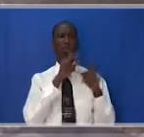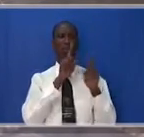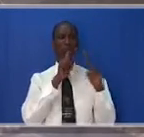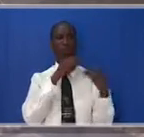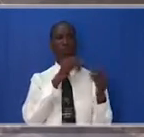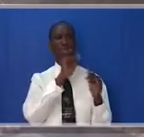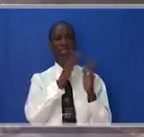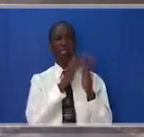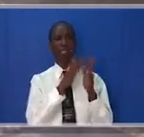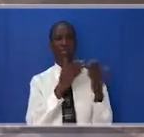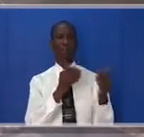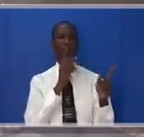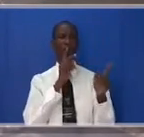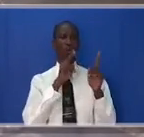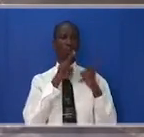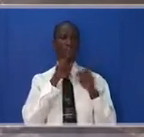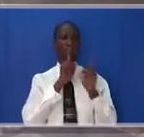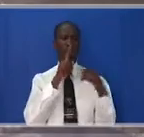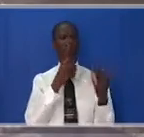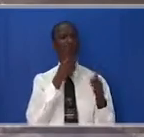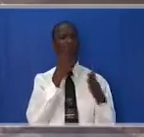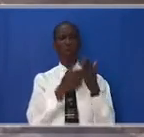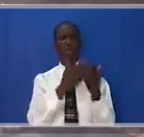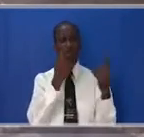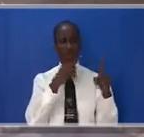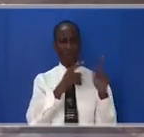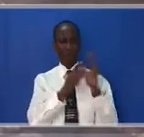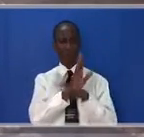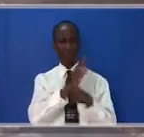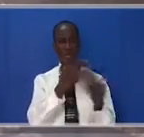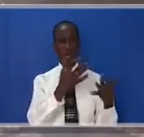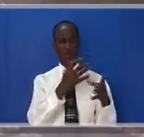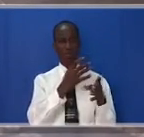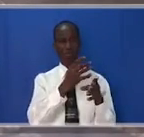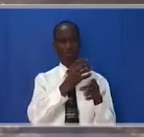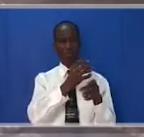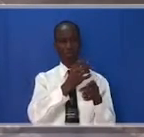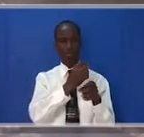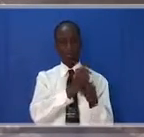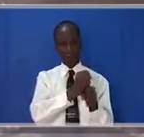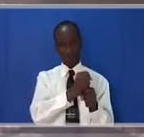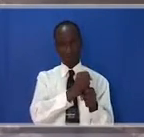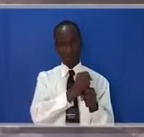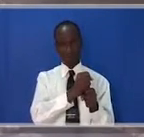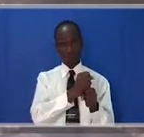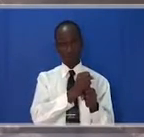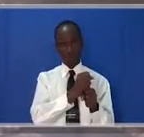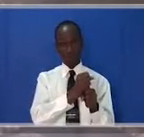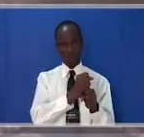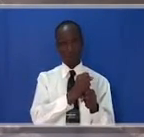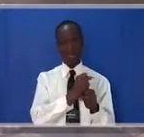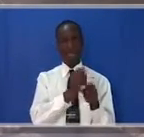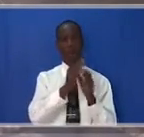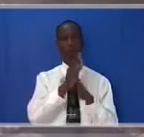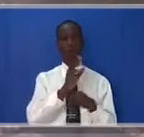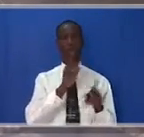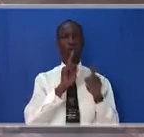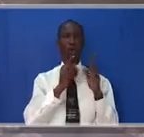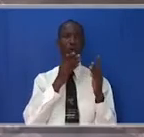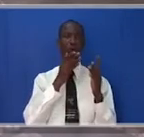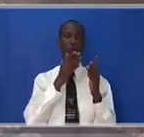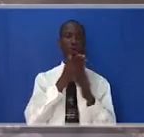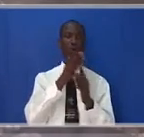Jerusalem home, was a fire near Bessie Bia Hono. Now, the baby, no casa fire, O defu and as a commission